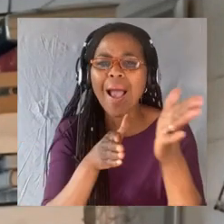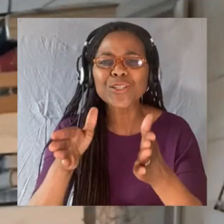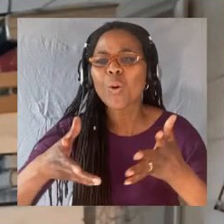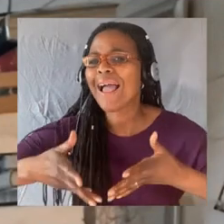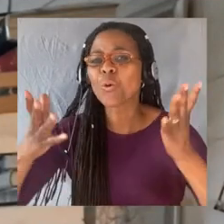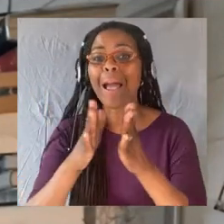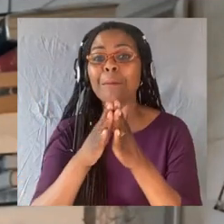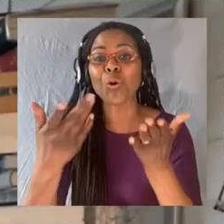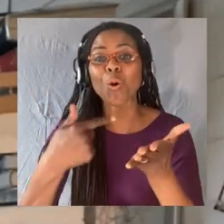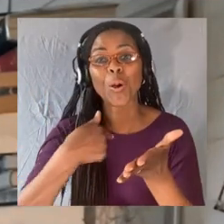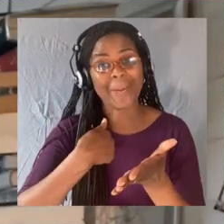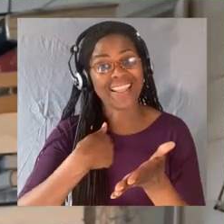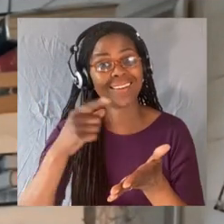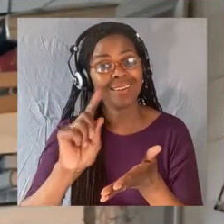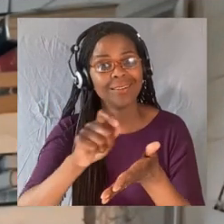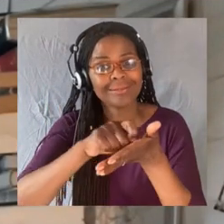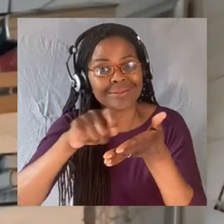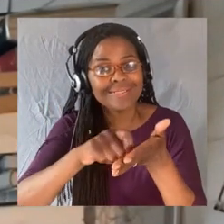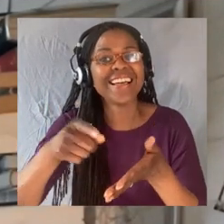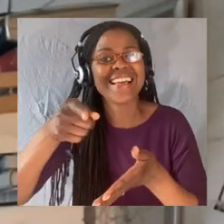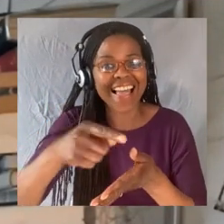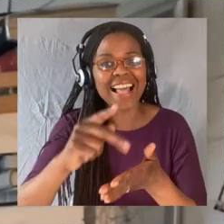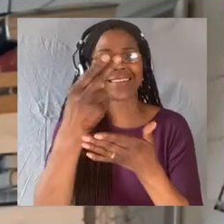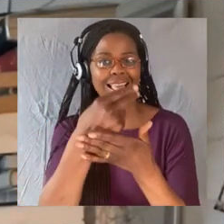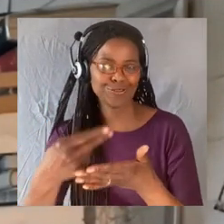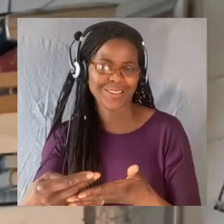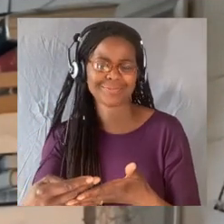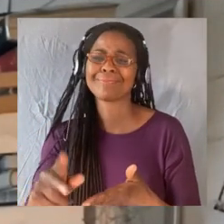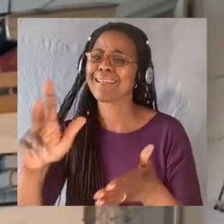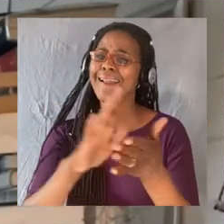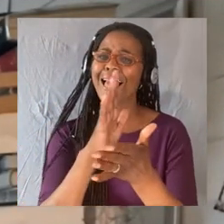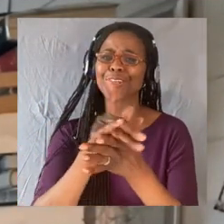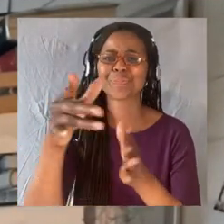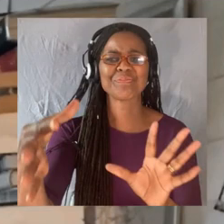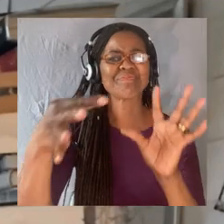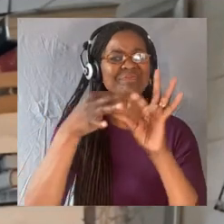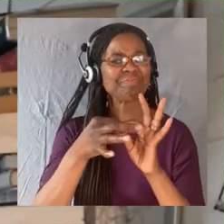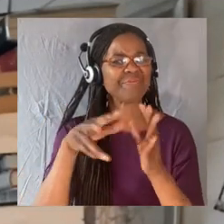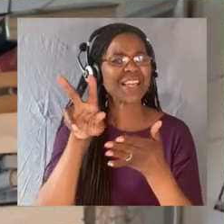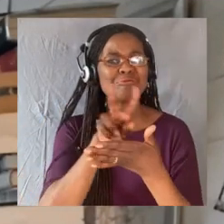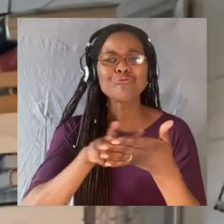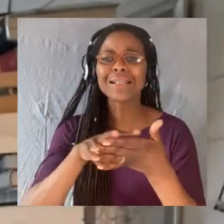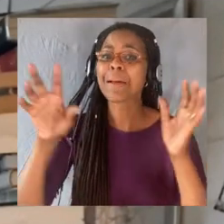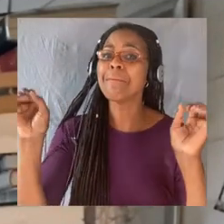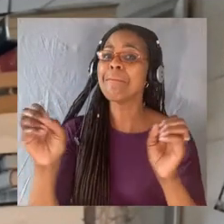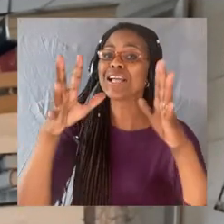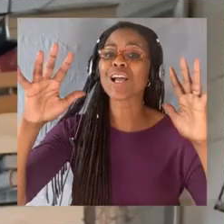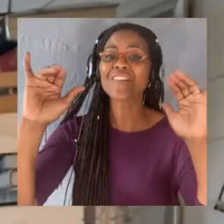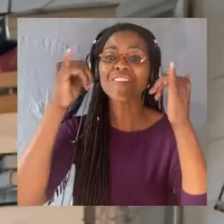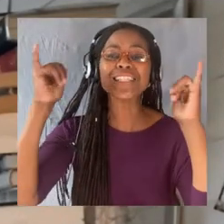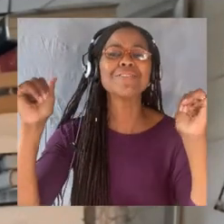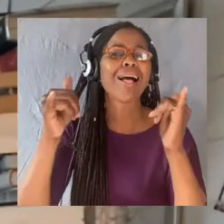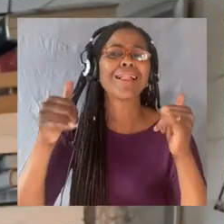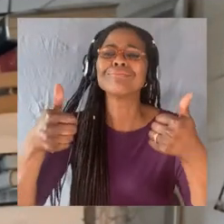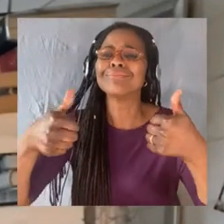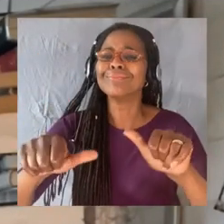Way to Anywhere. I'm so glad you've joined me for the Reading is Magic